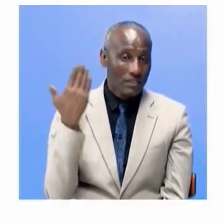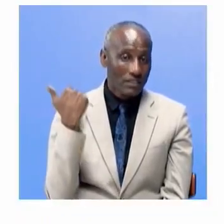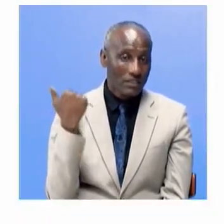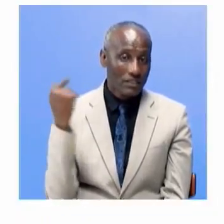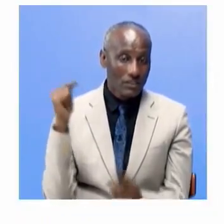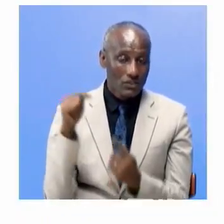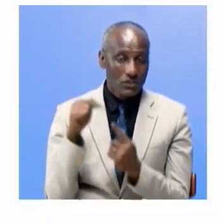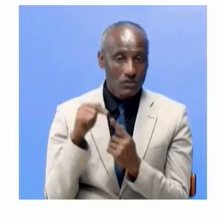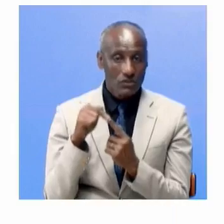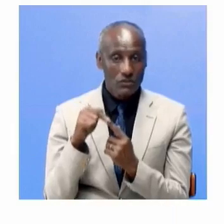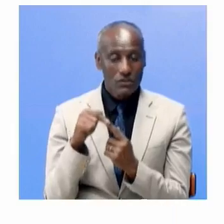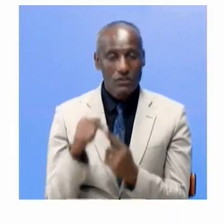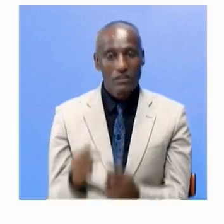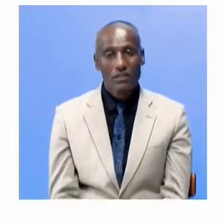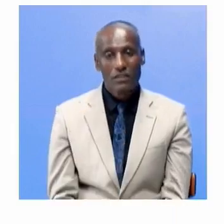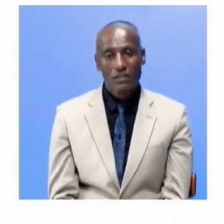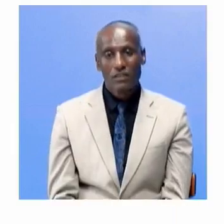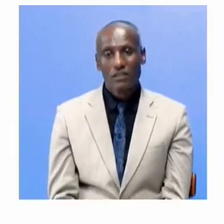to